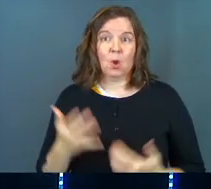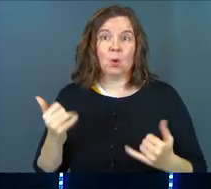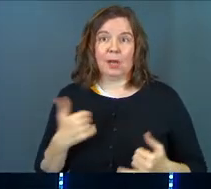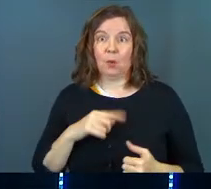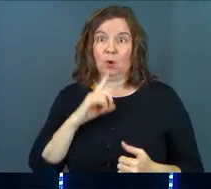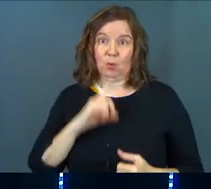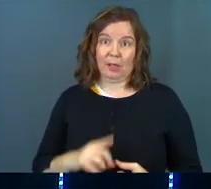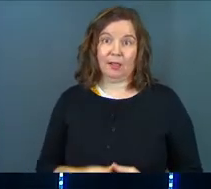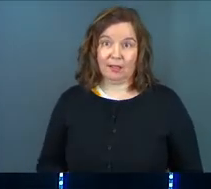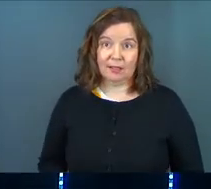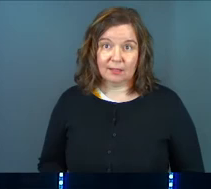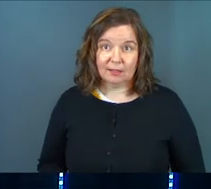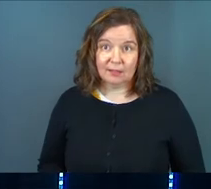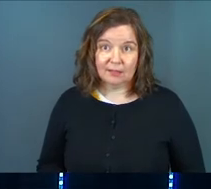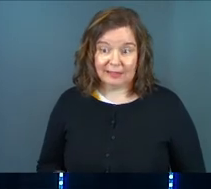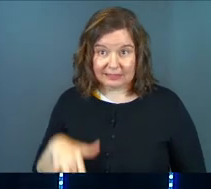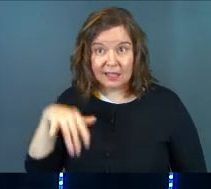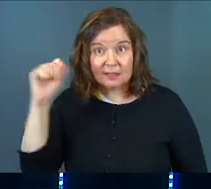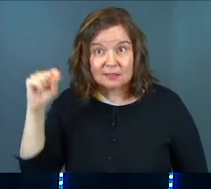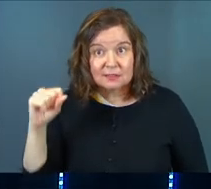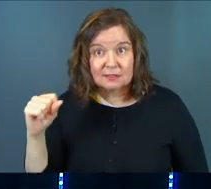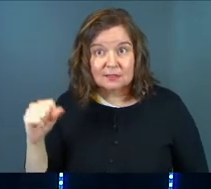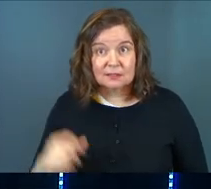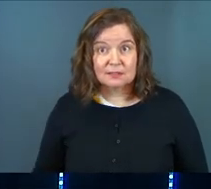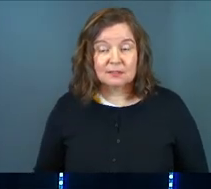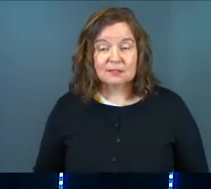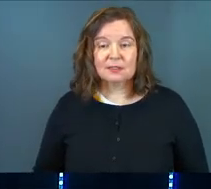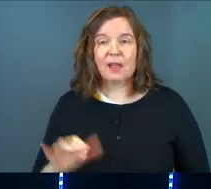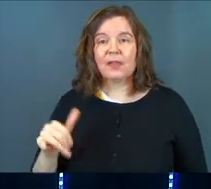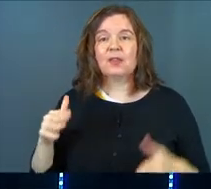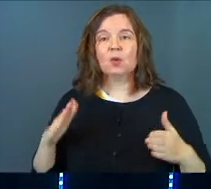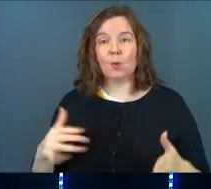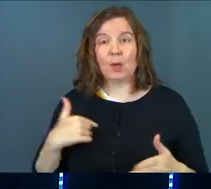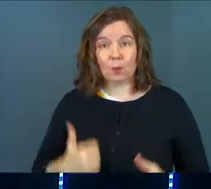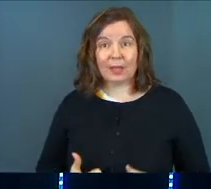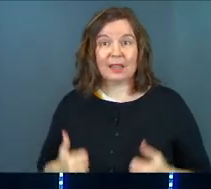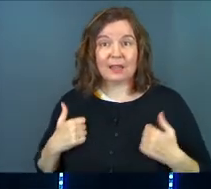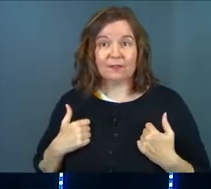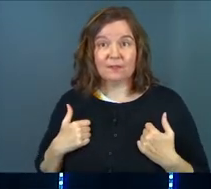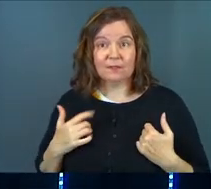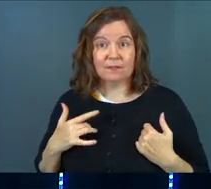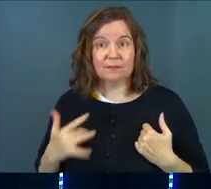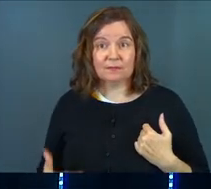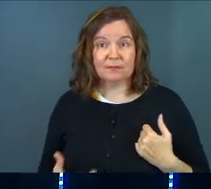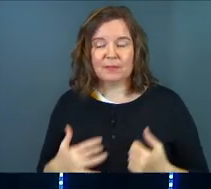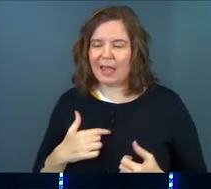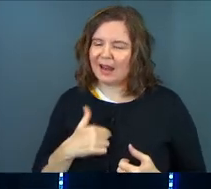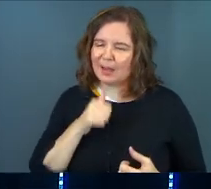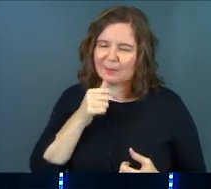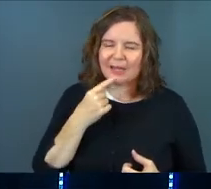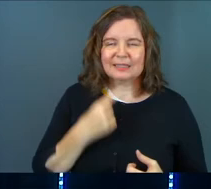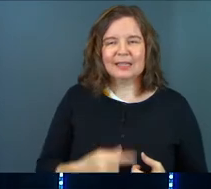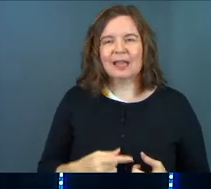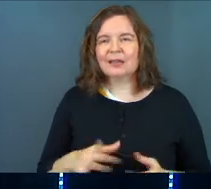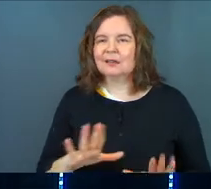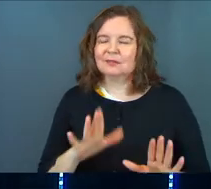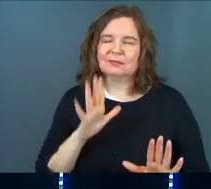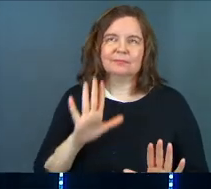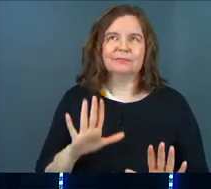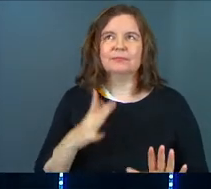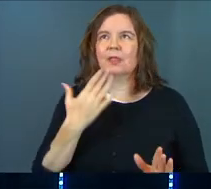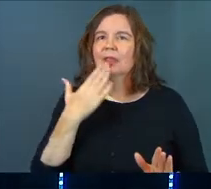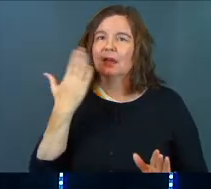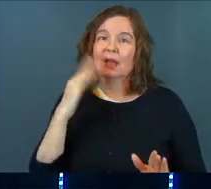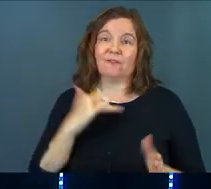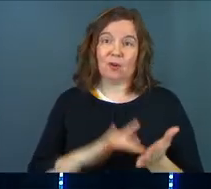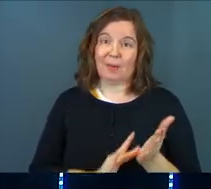Oh, now we're real. Yes? And that's the way that we live. And I'm not saying don't take,